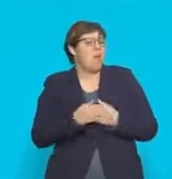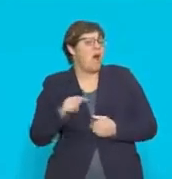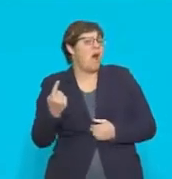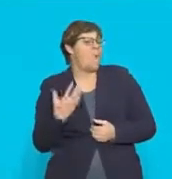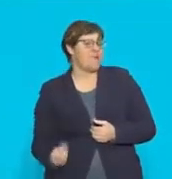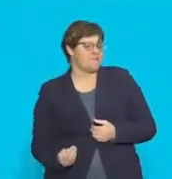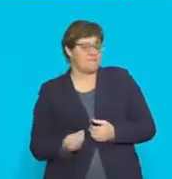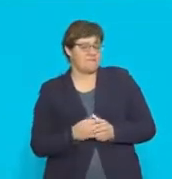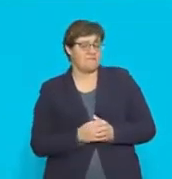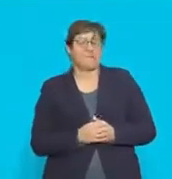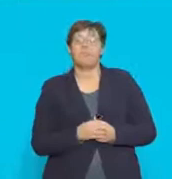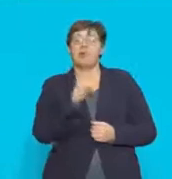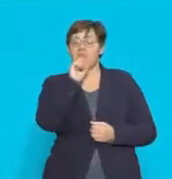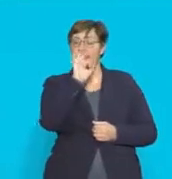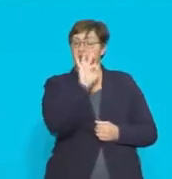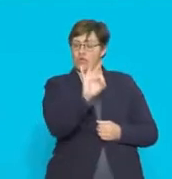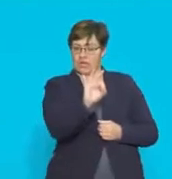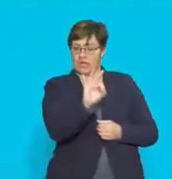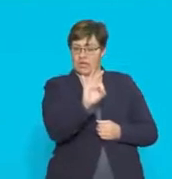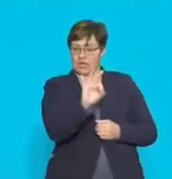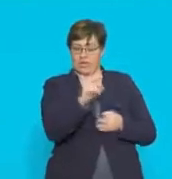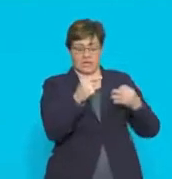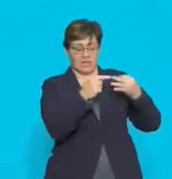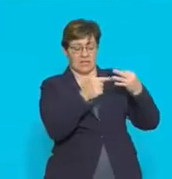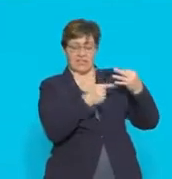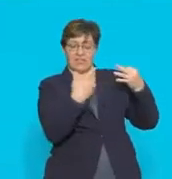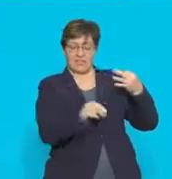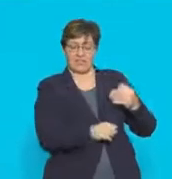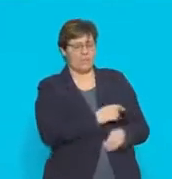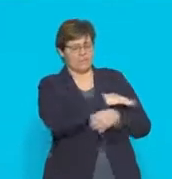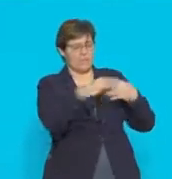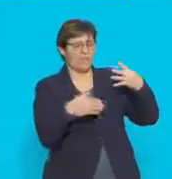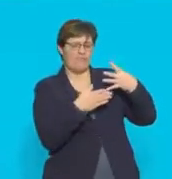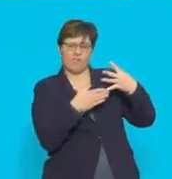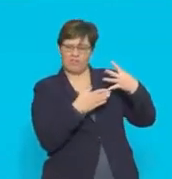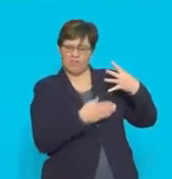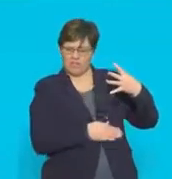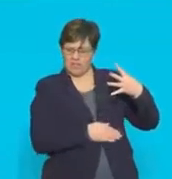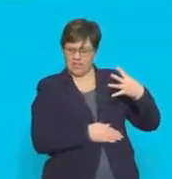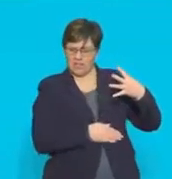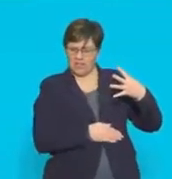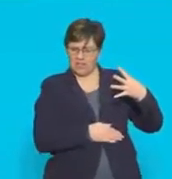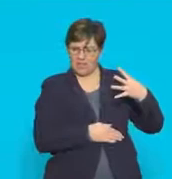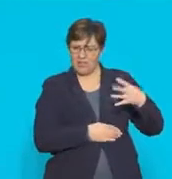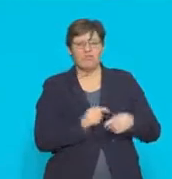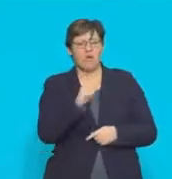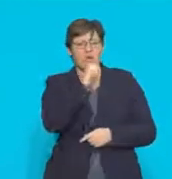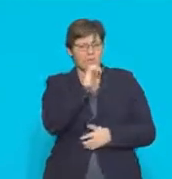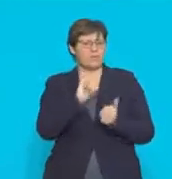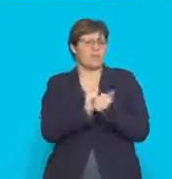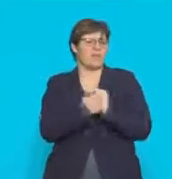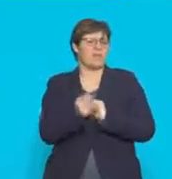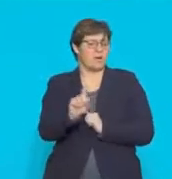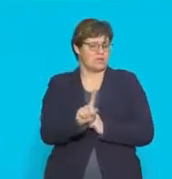only used 3 operations so far. What about the 4th operation that we use in our mathematics, which is